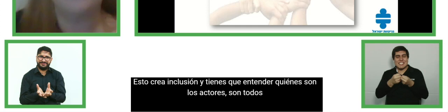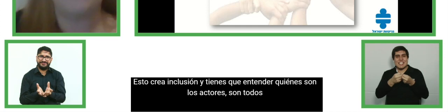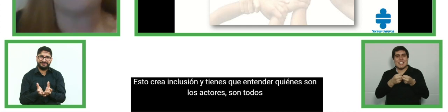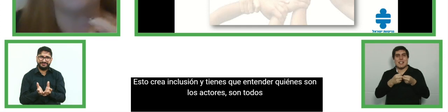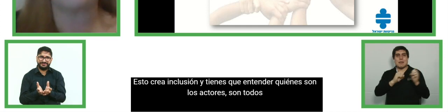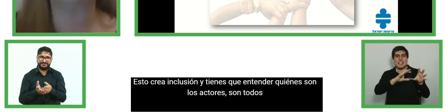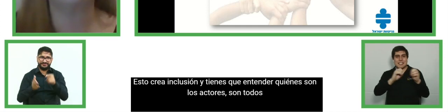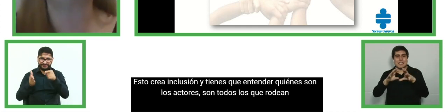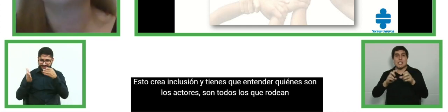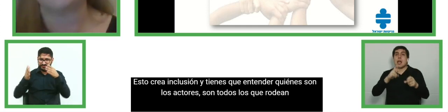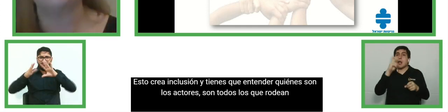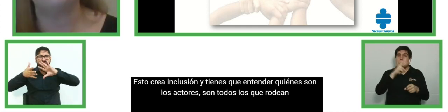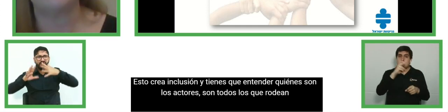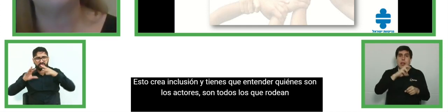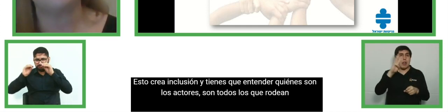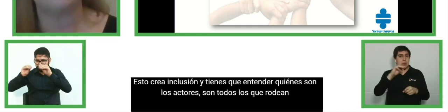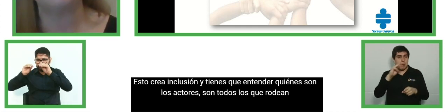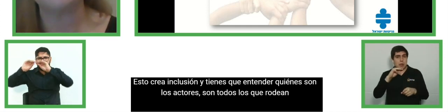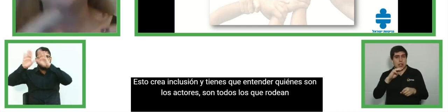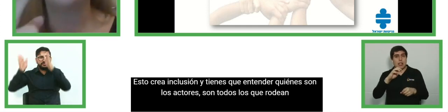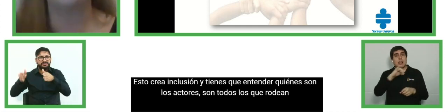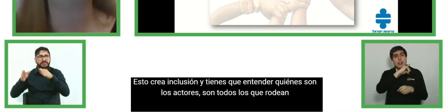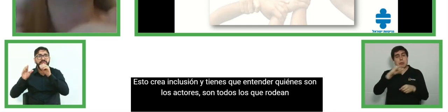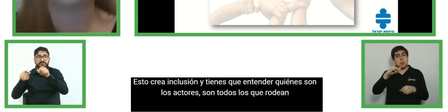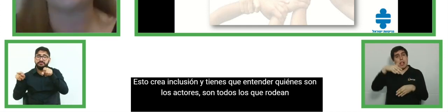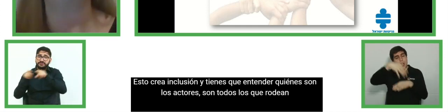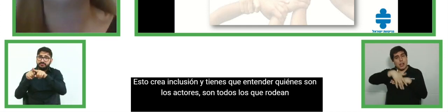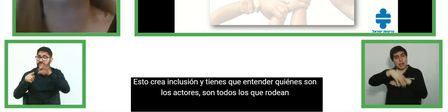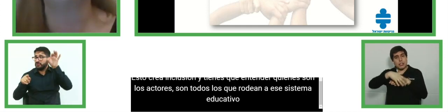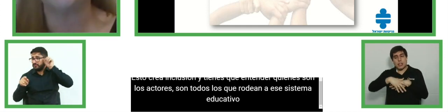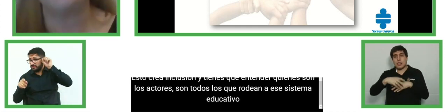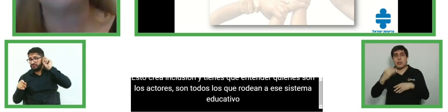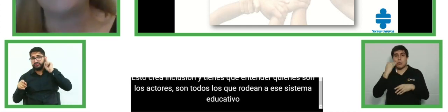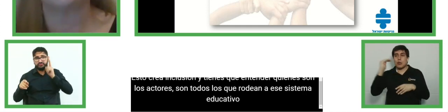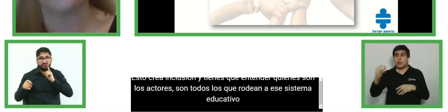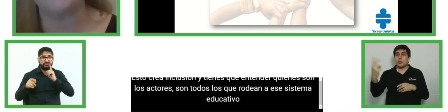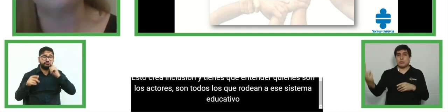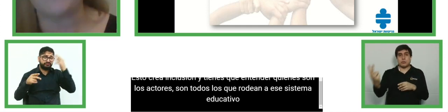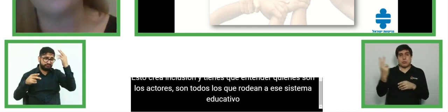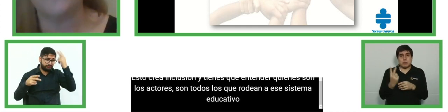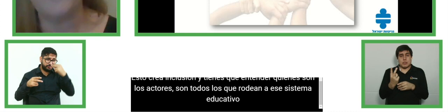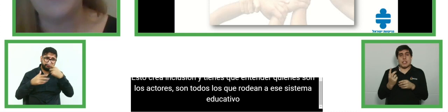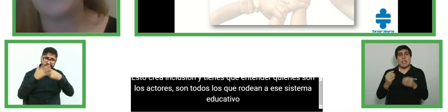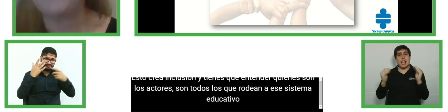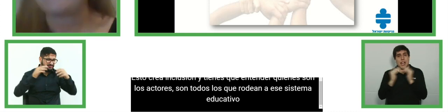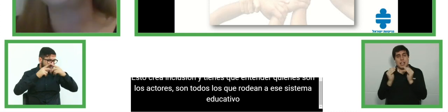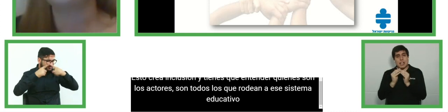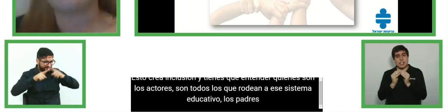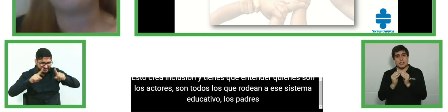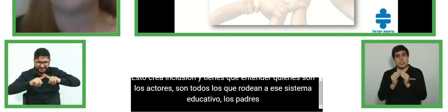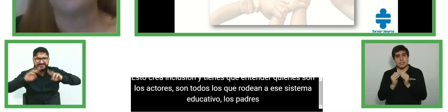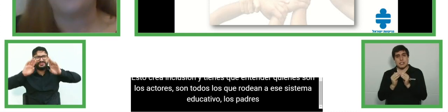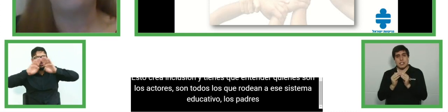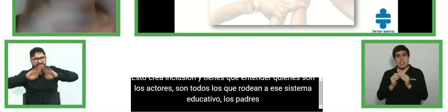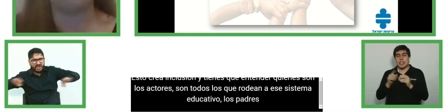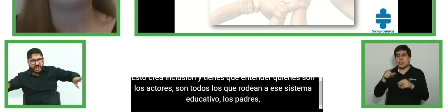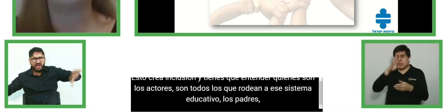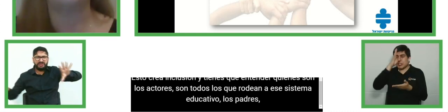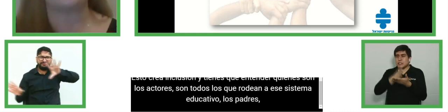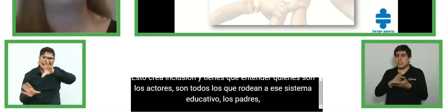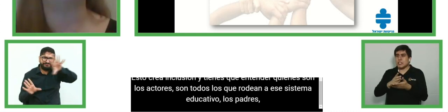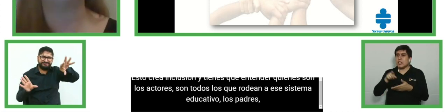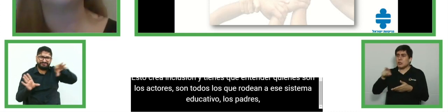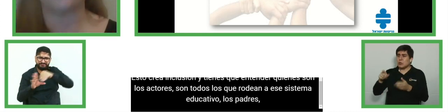the child is going to invite or not invite home. And we have to remember, we are in a panel that is talking about inclusive education, but